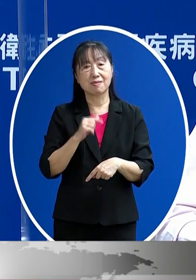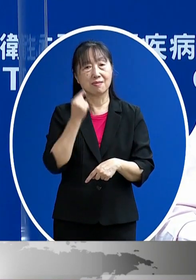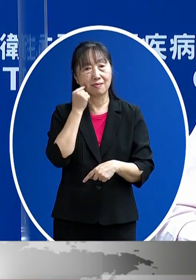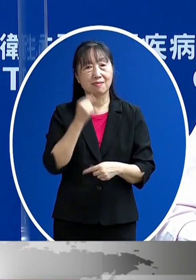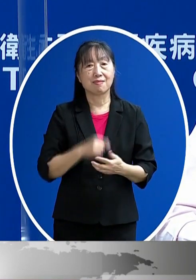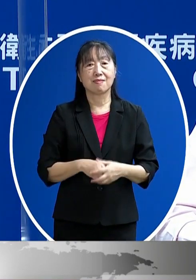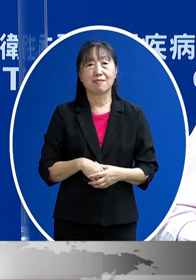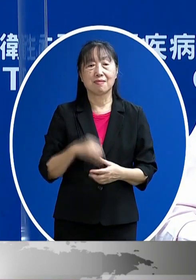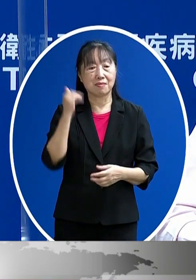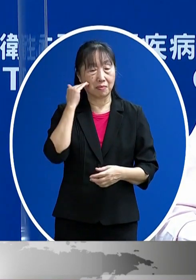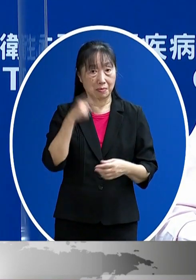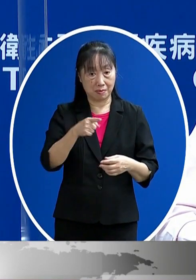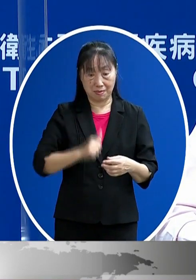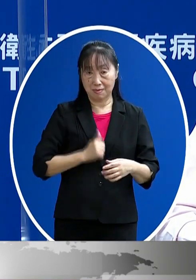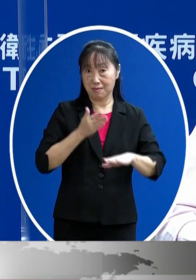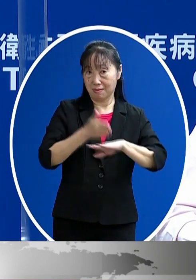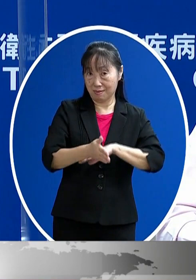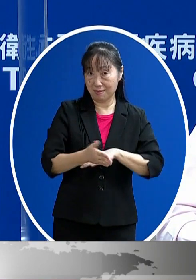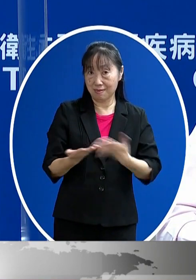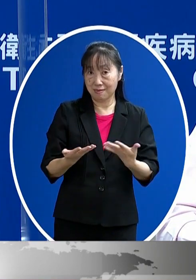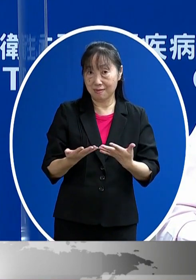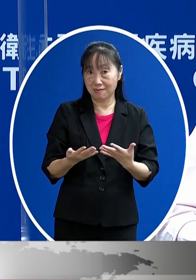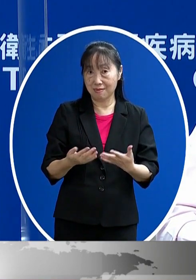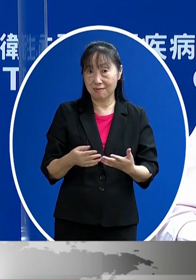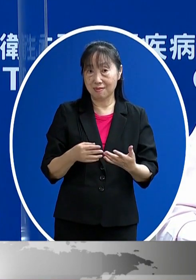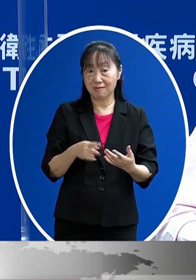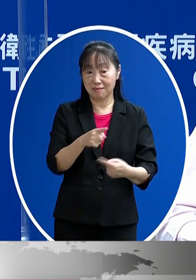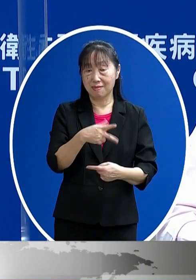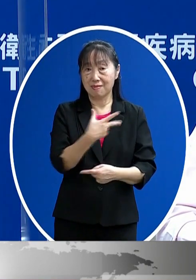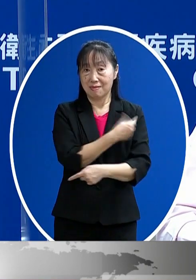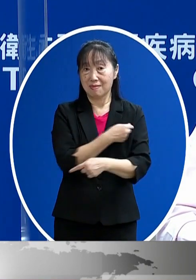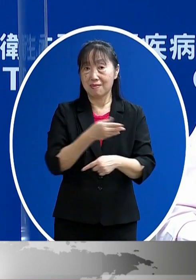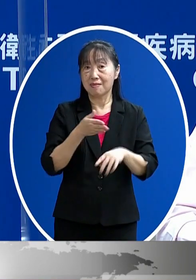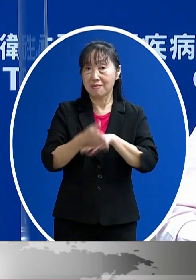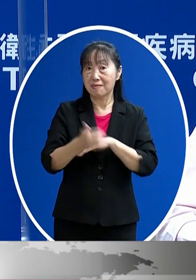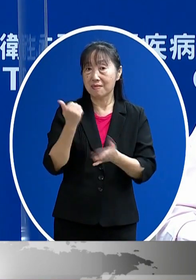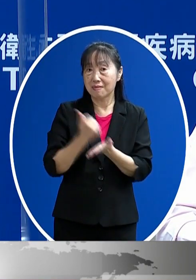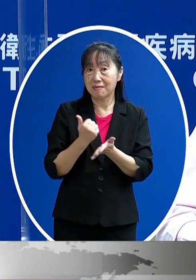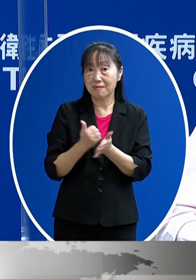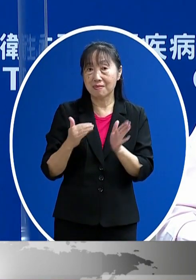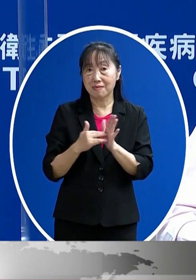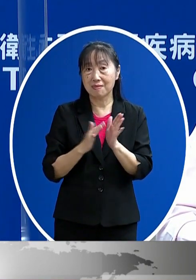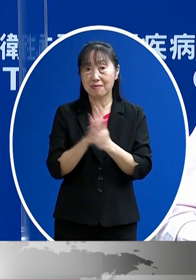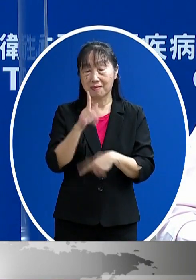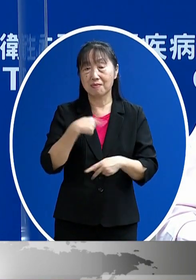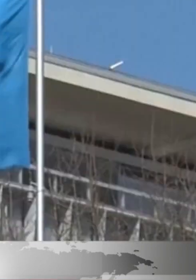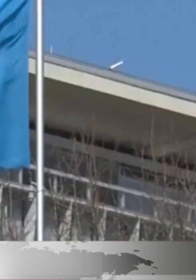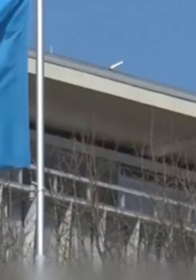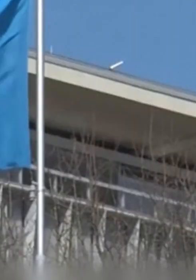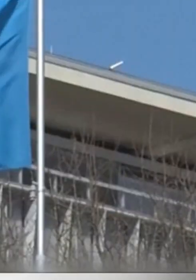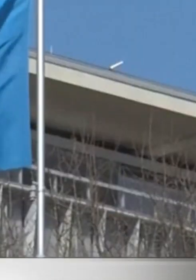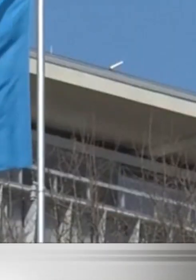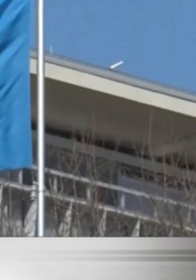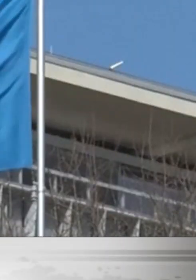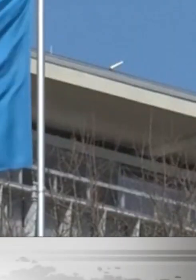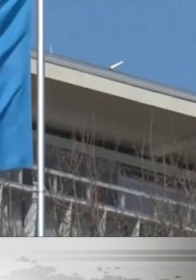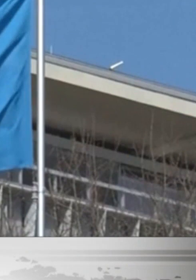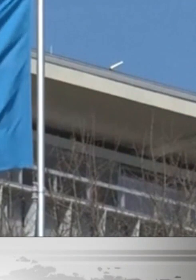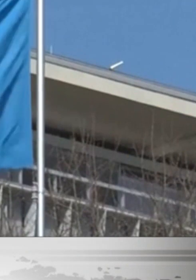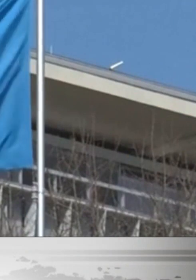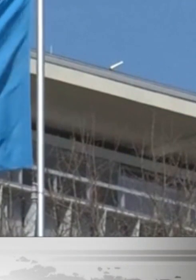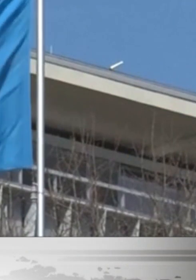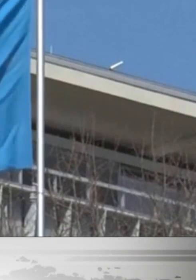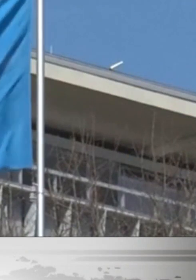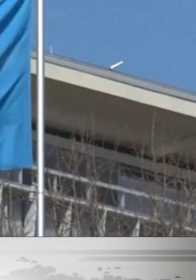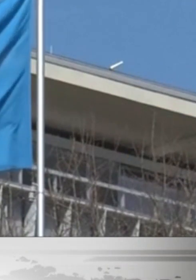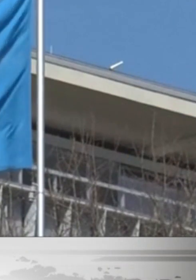for the trials is a considerable achievement. Medigen has a very good chance of getting approved by the WHO. The health minister said